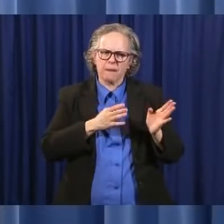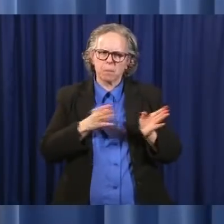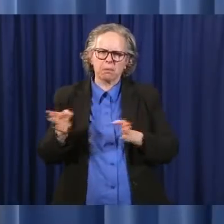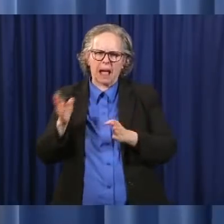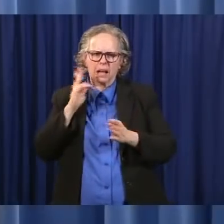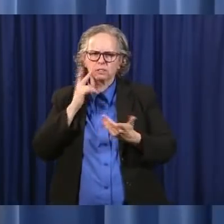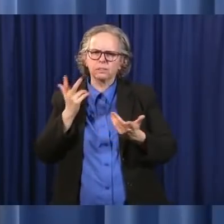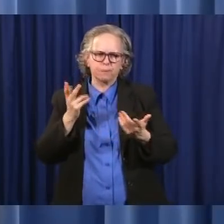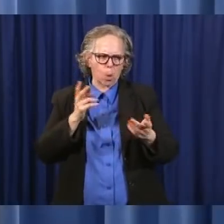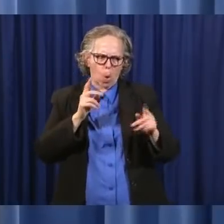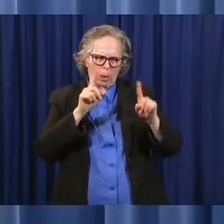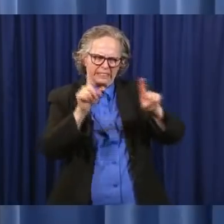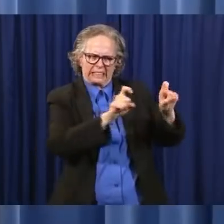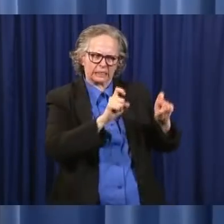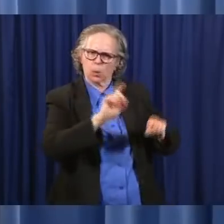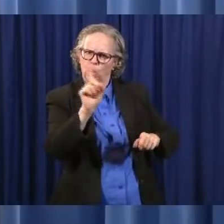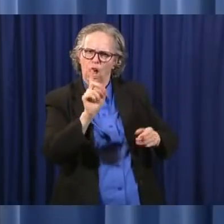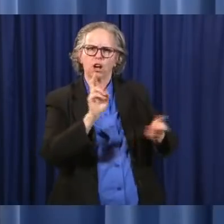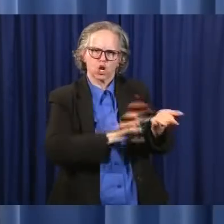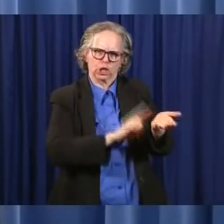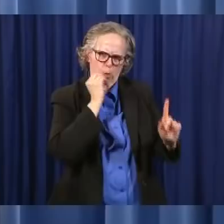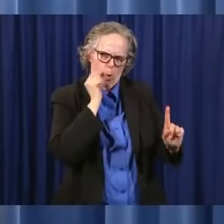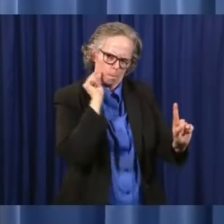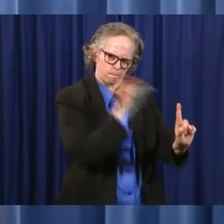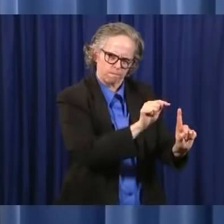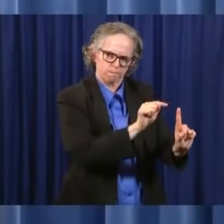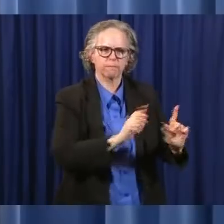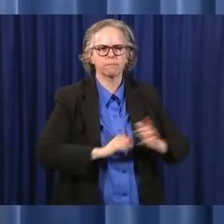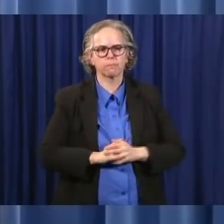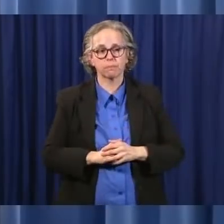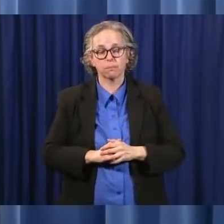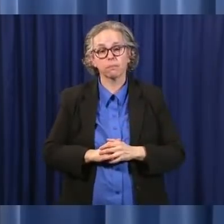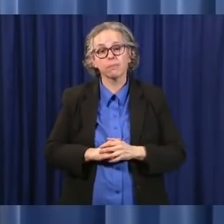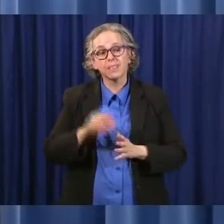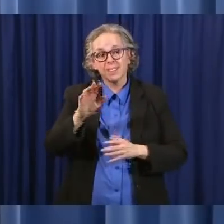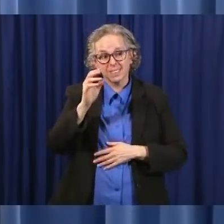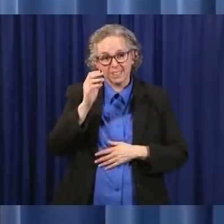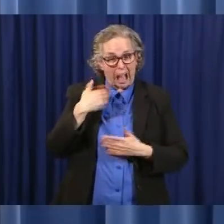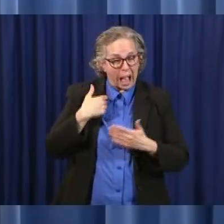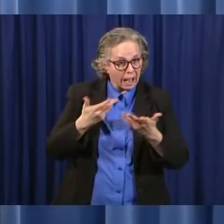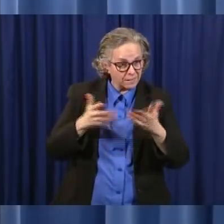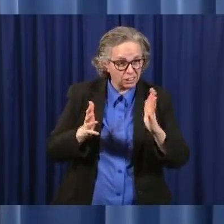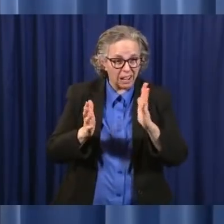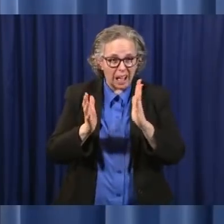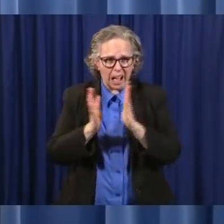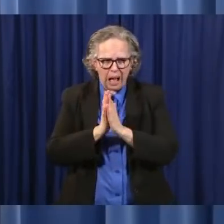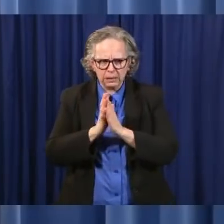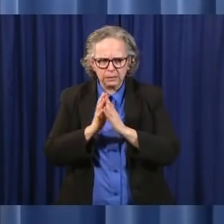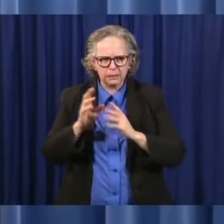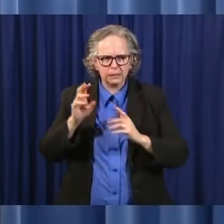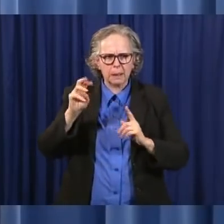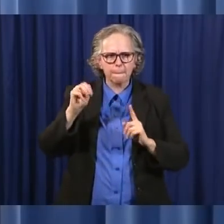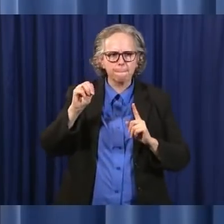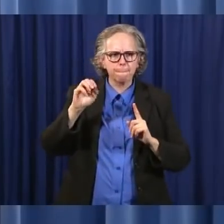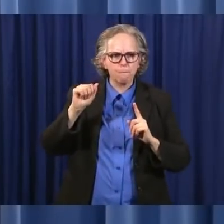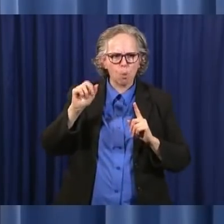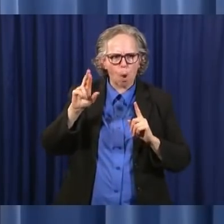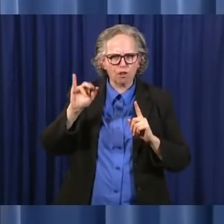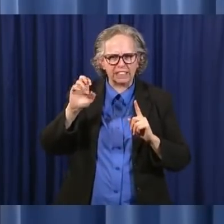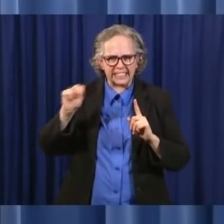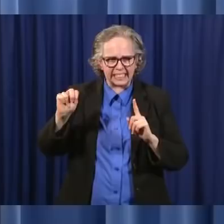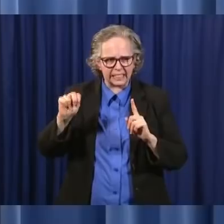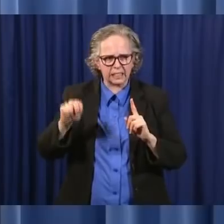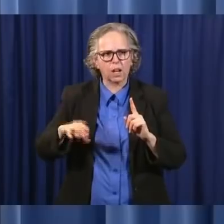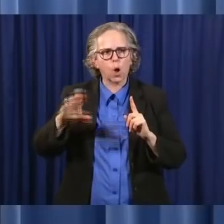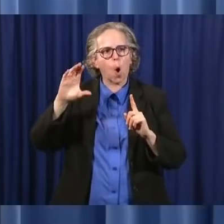asked Maureen to come in here next week. Maureen Corcoran, who